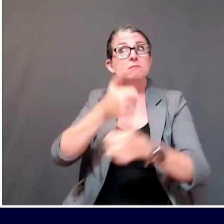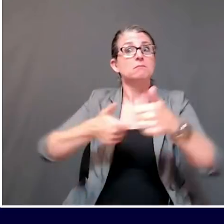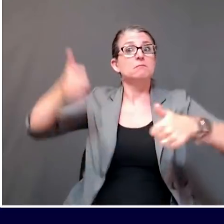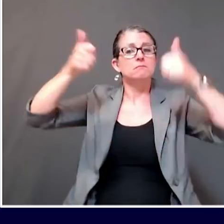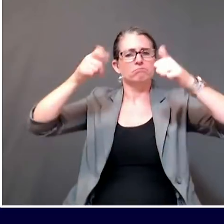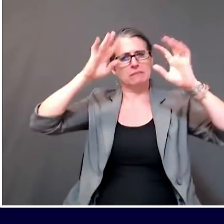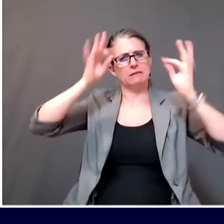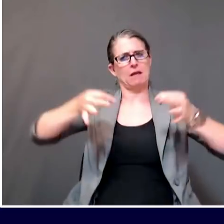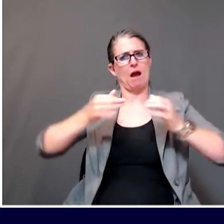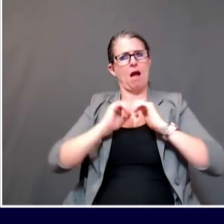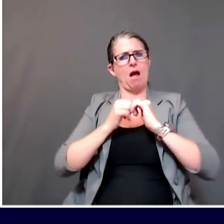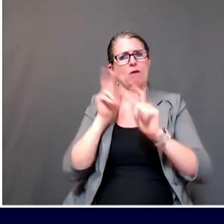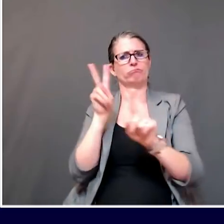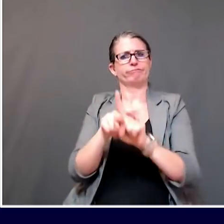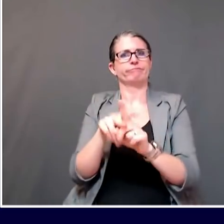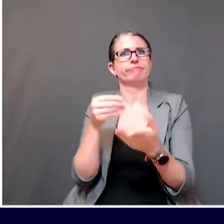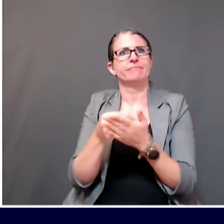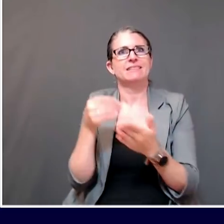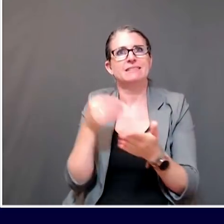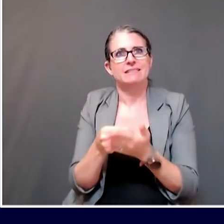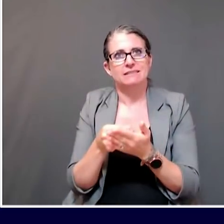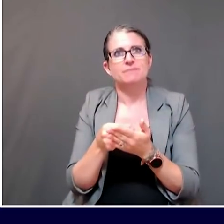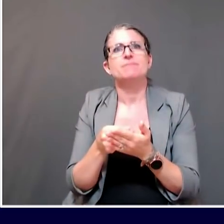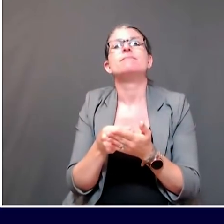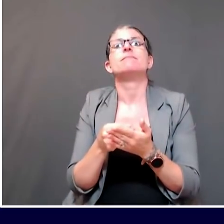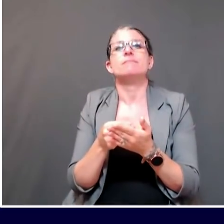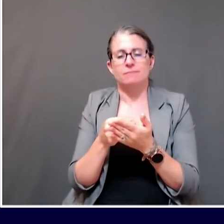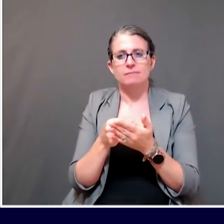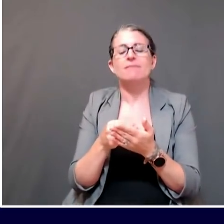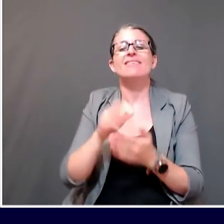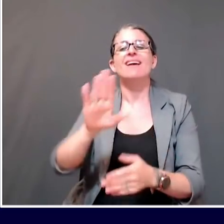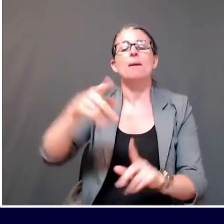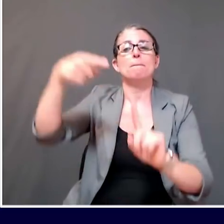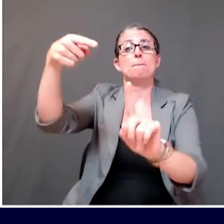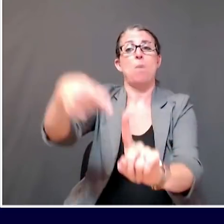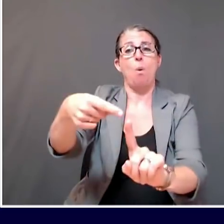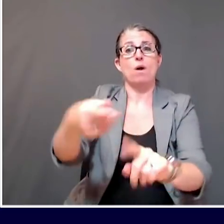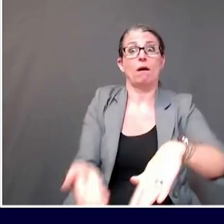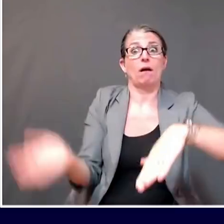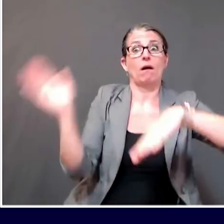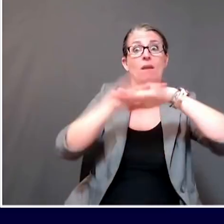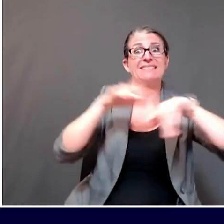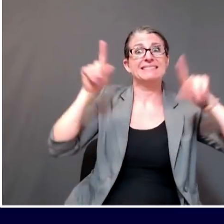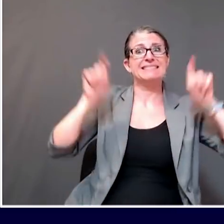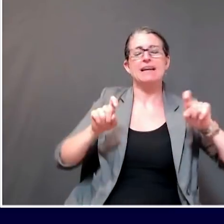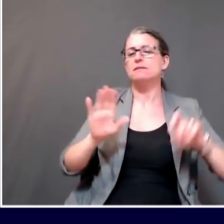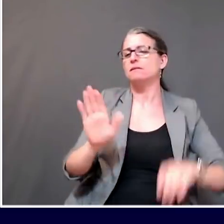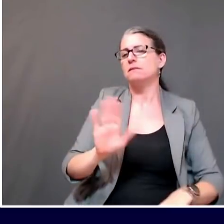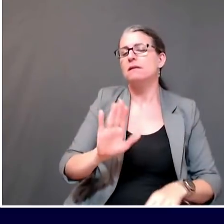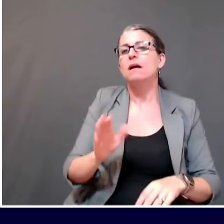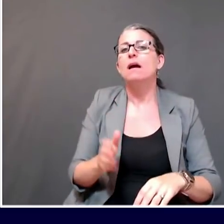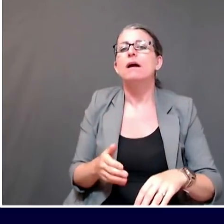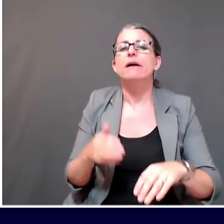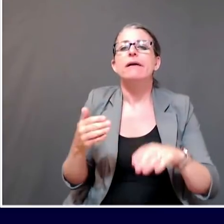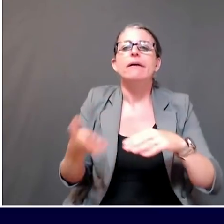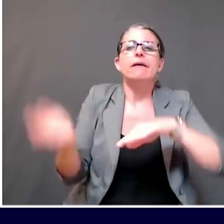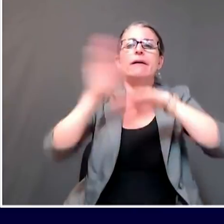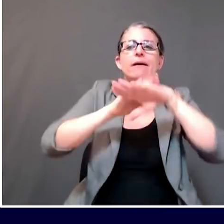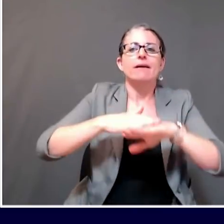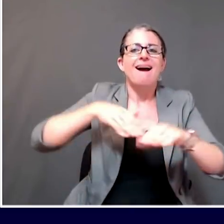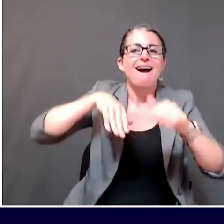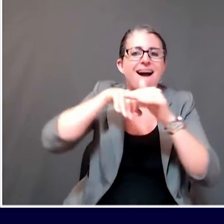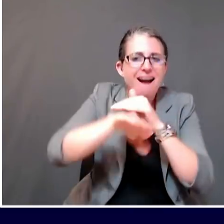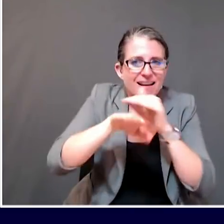improve how they get samples to and from different labs. Others really think that they need to get a new piece of equipment.